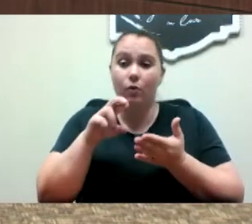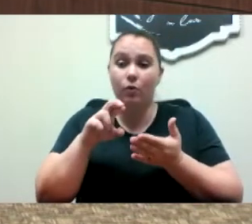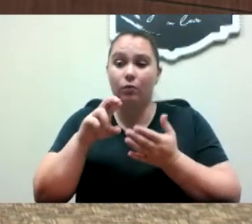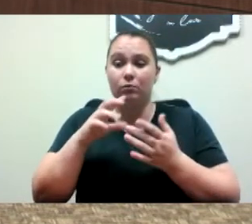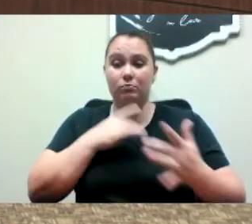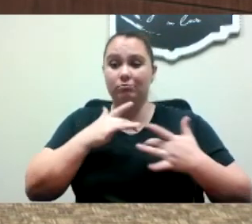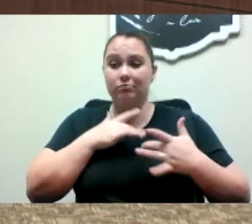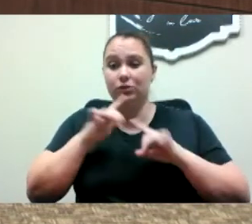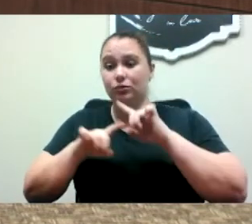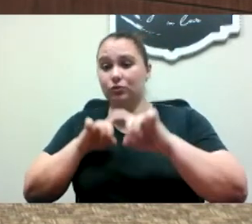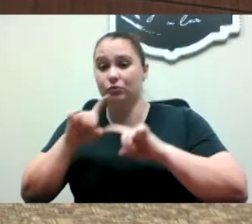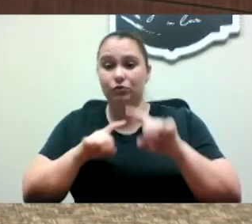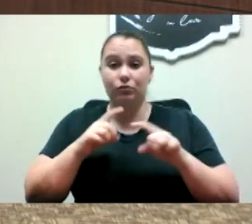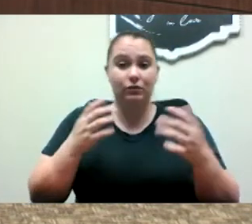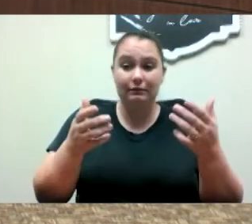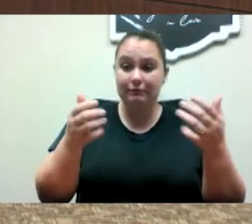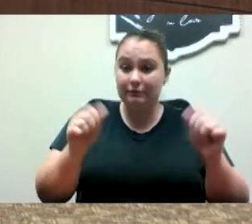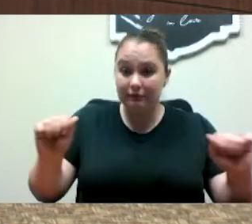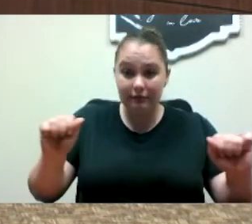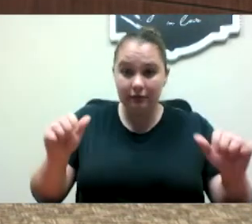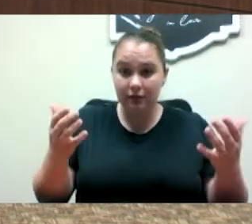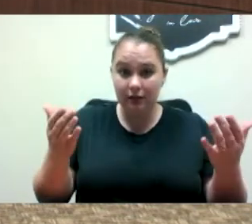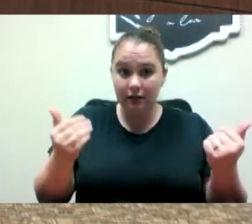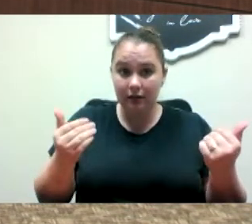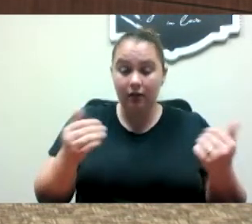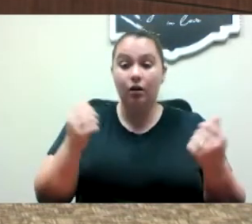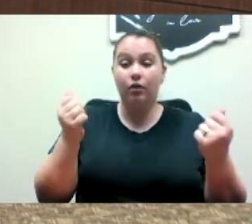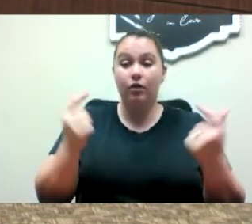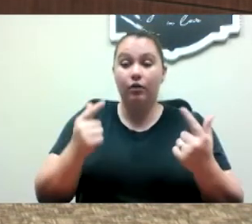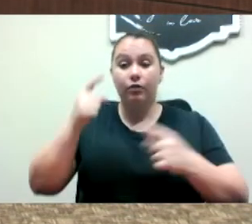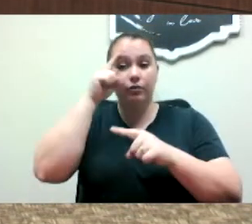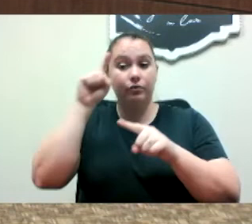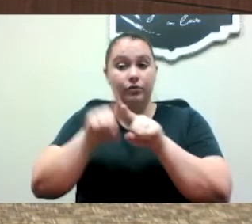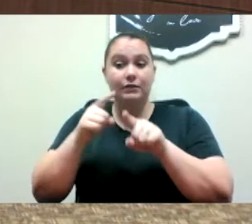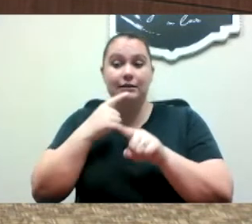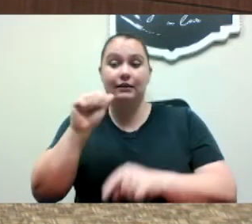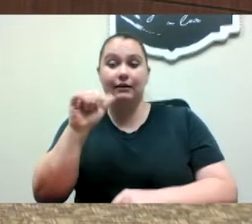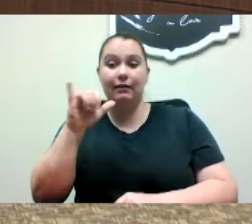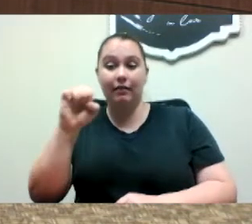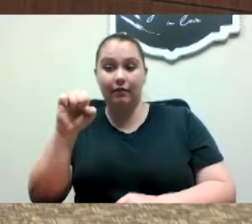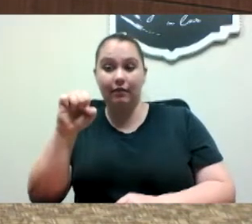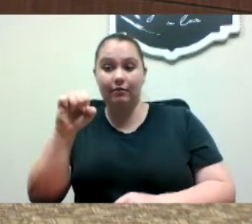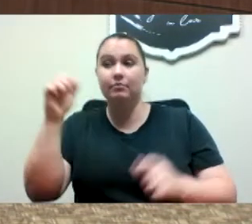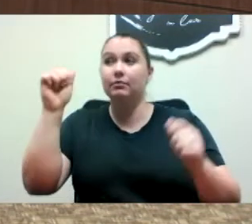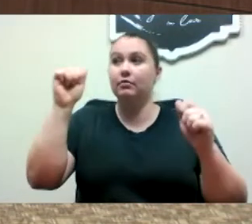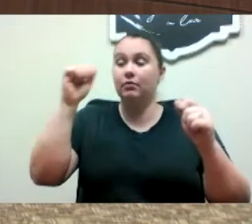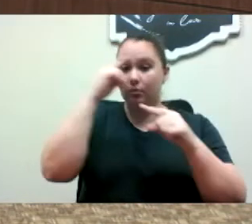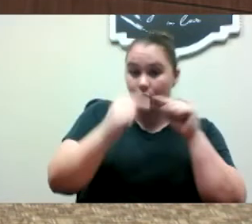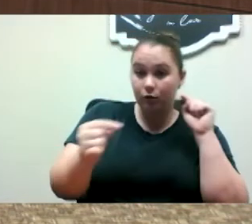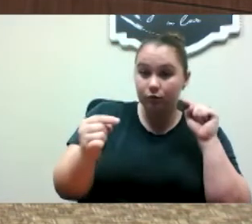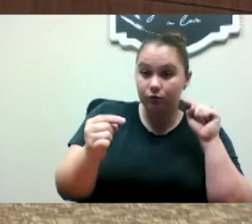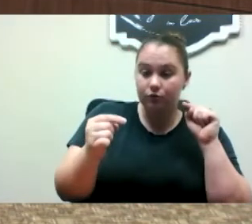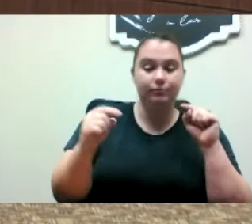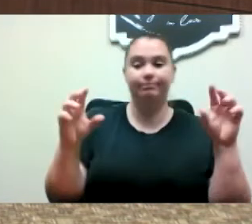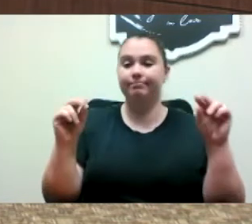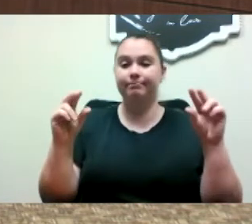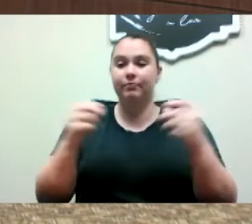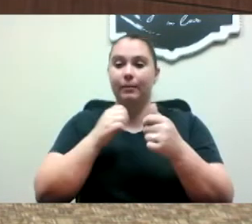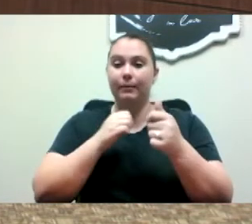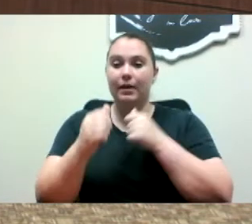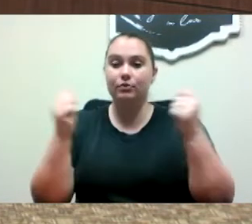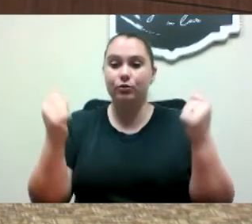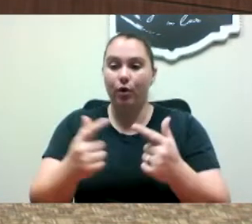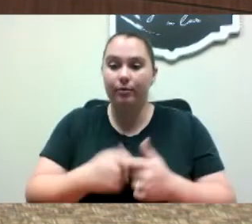questions? Okay, all those in favor say aye. Aye. Aye. Any opposed? All right, passes